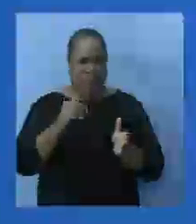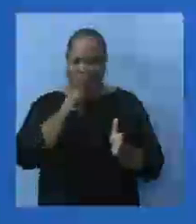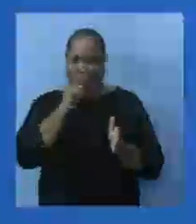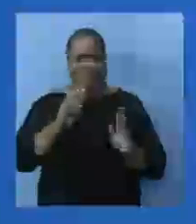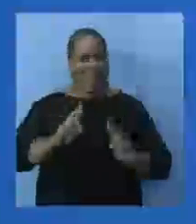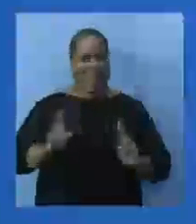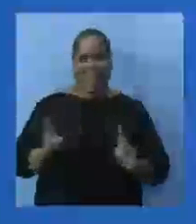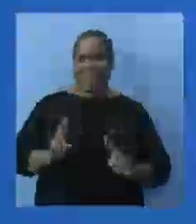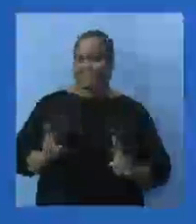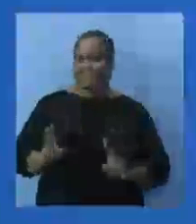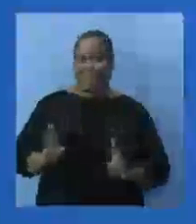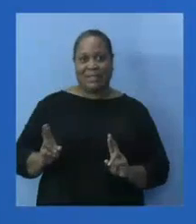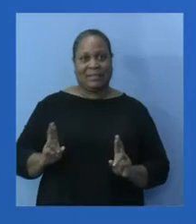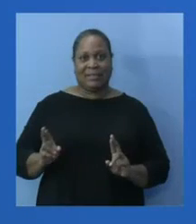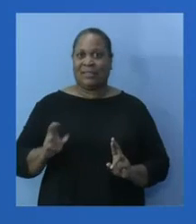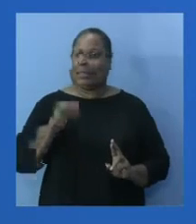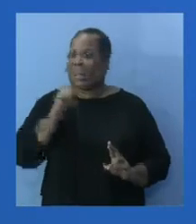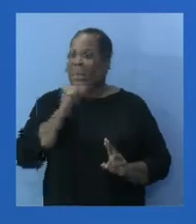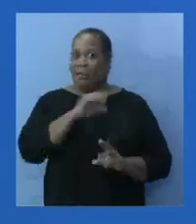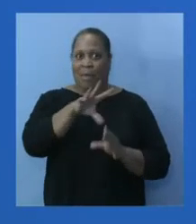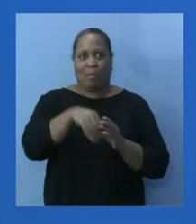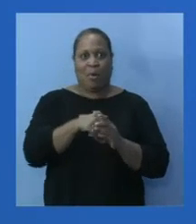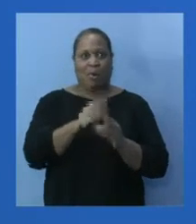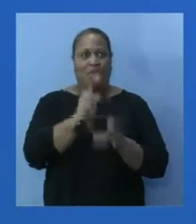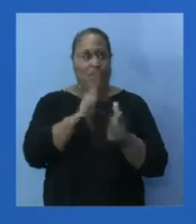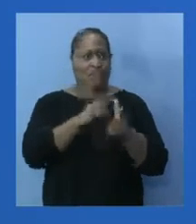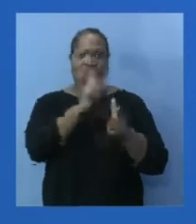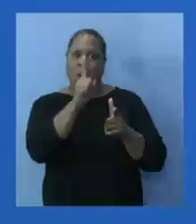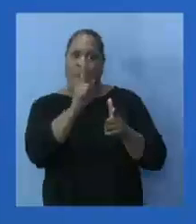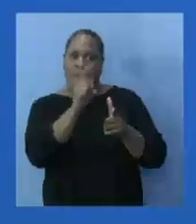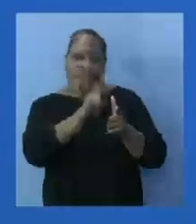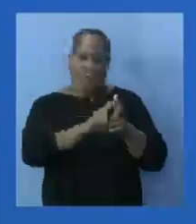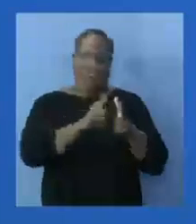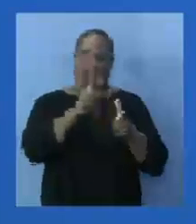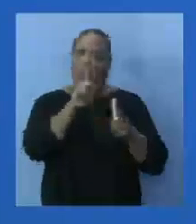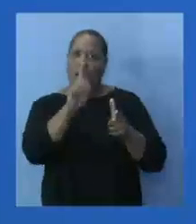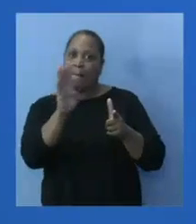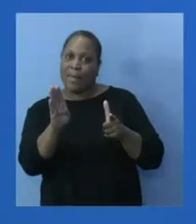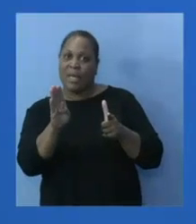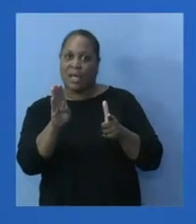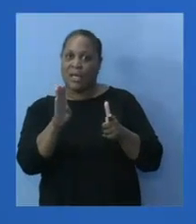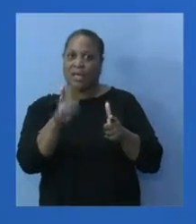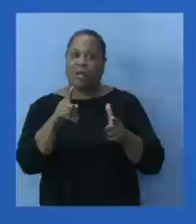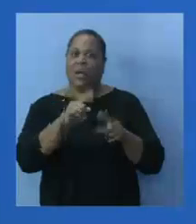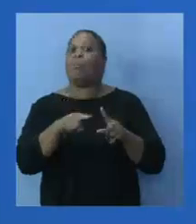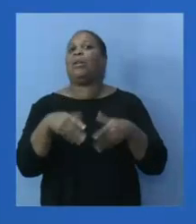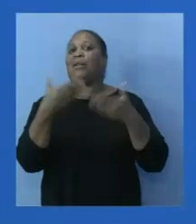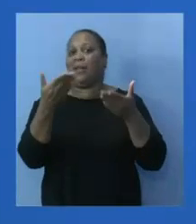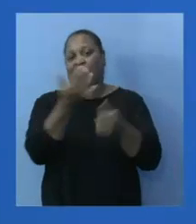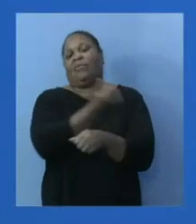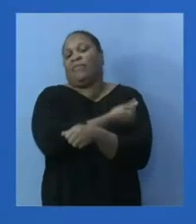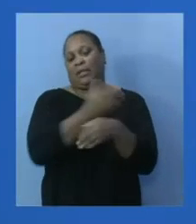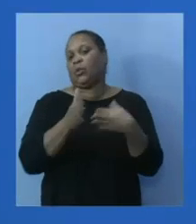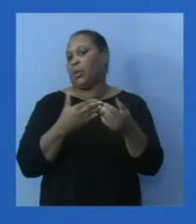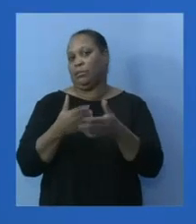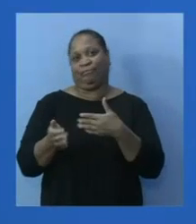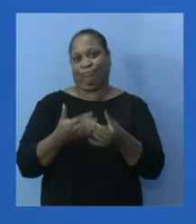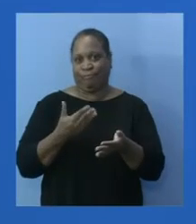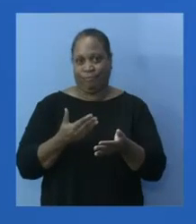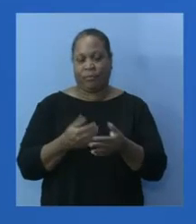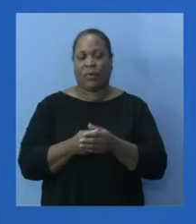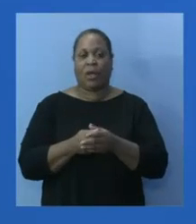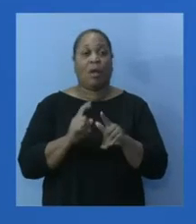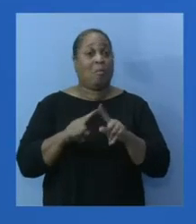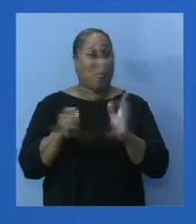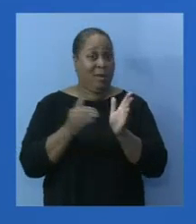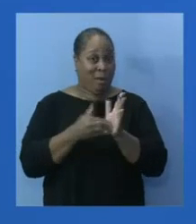ready. I'm not ready. I'm sorry. I'm not part of 1A or 1B, so it's not my turn." And they went ahead and administered the vaccination anyway. But again, we